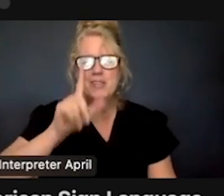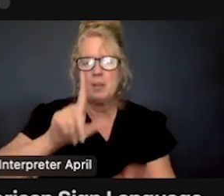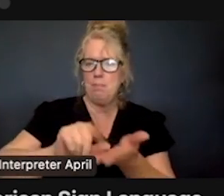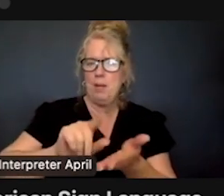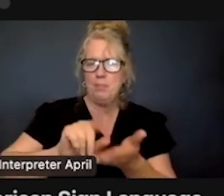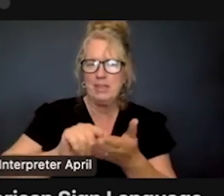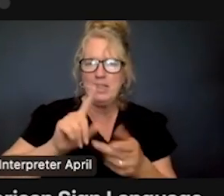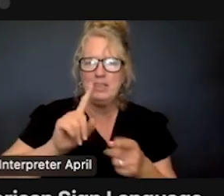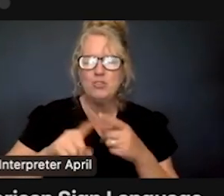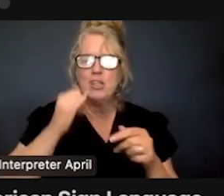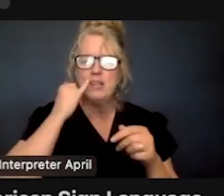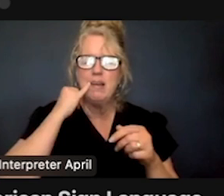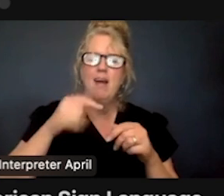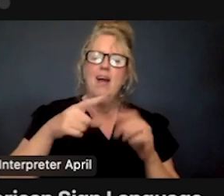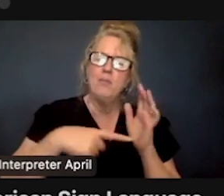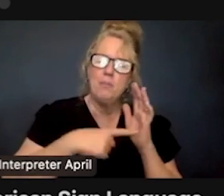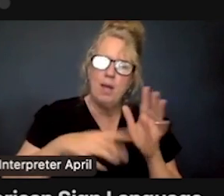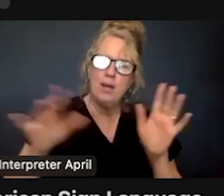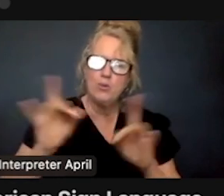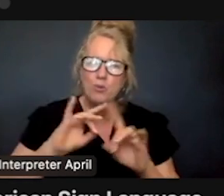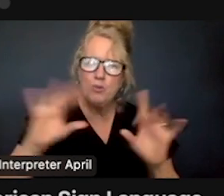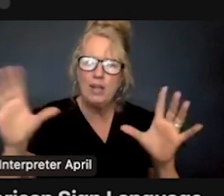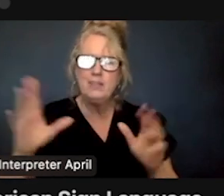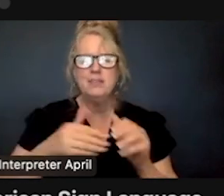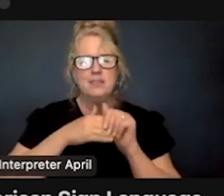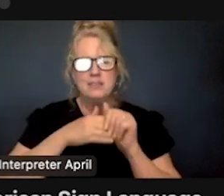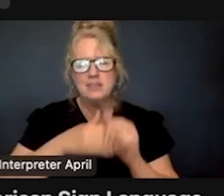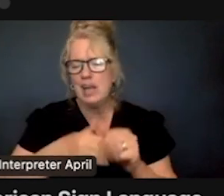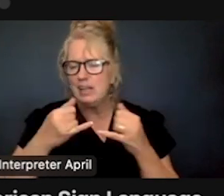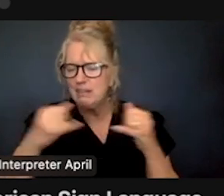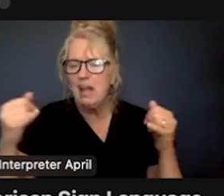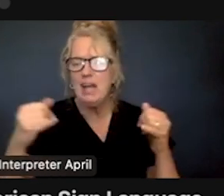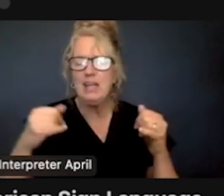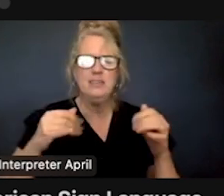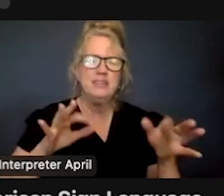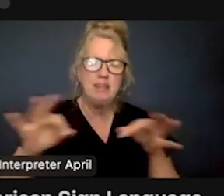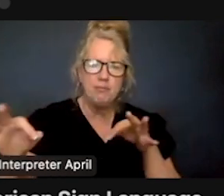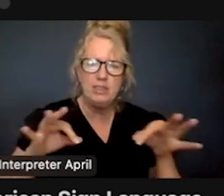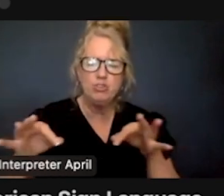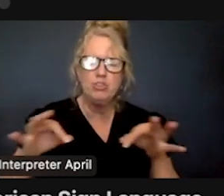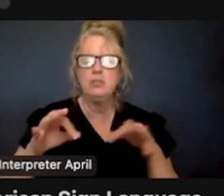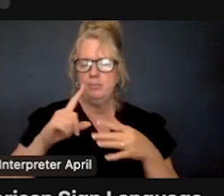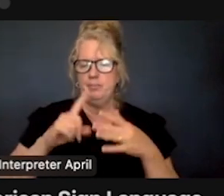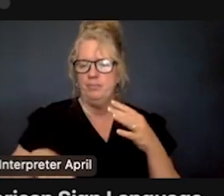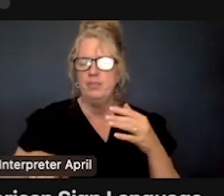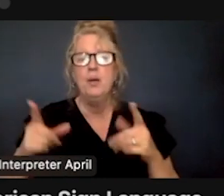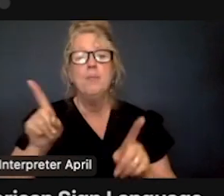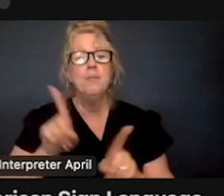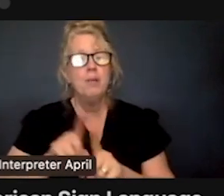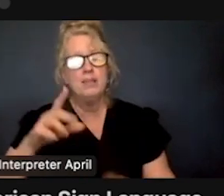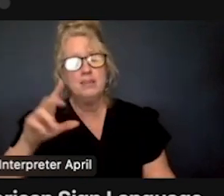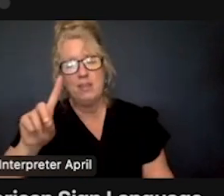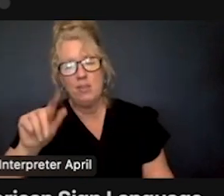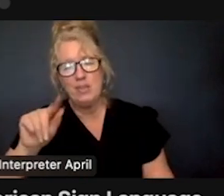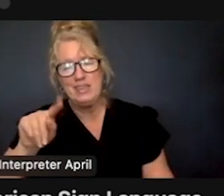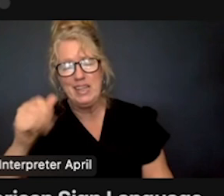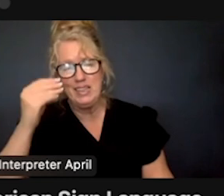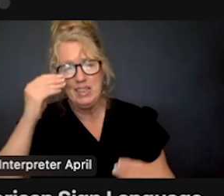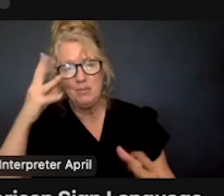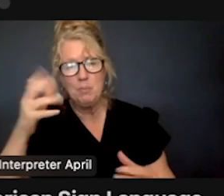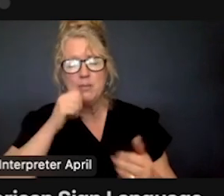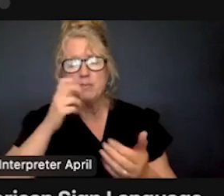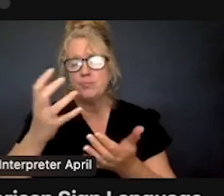model crisis definitions and guidelines, as well as the data-driven solutions and increasing utilization